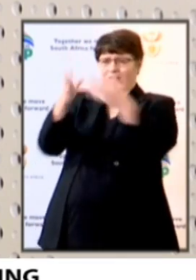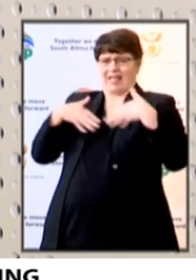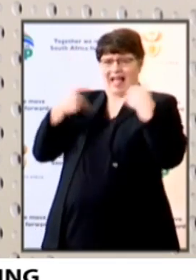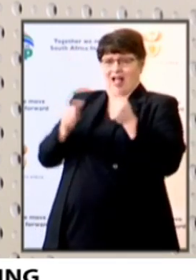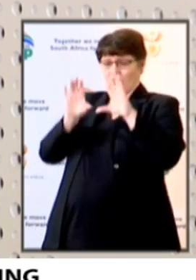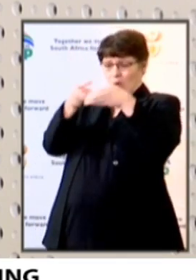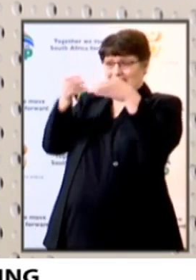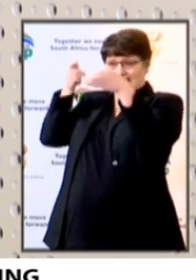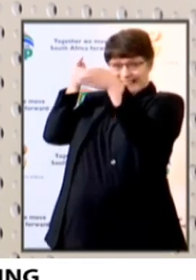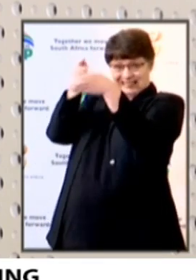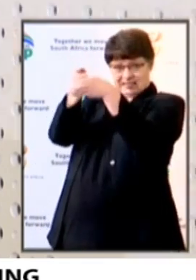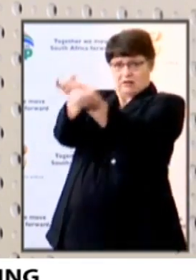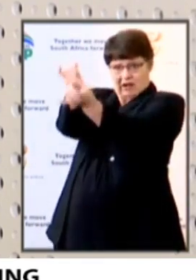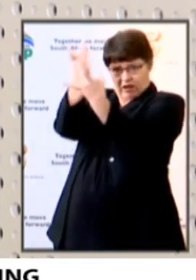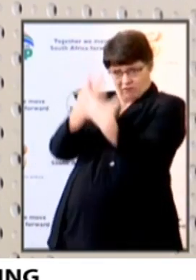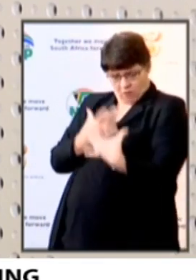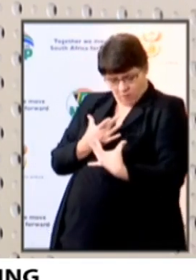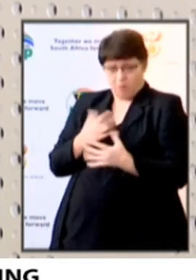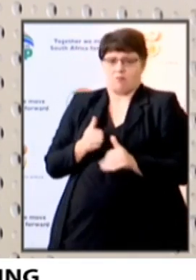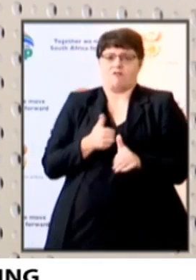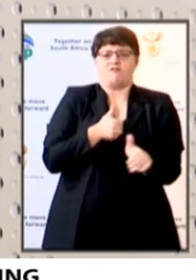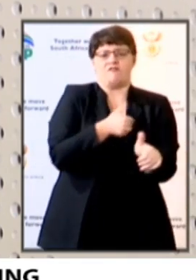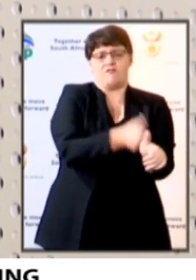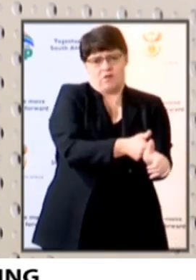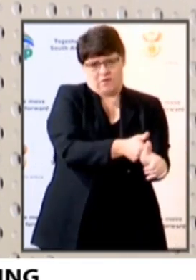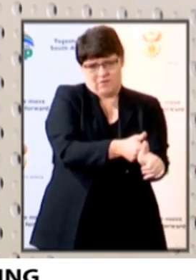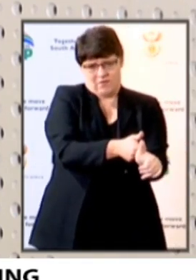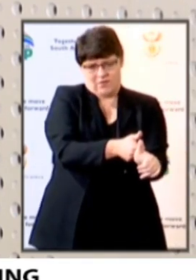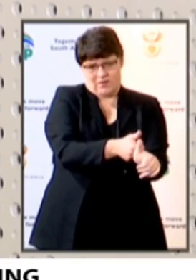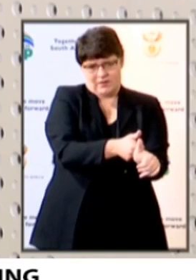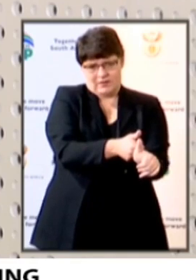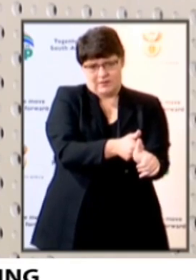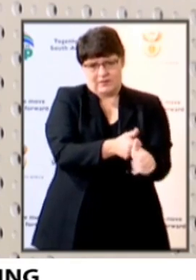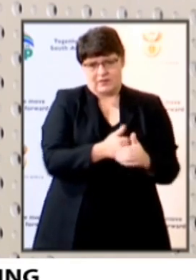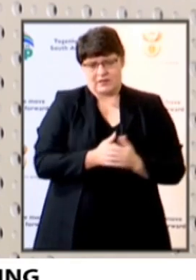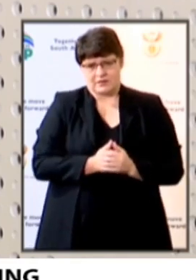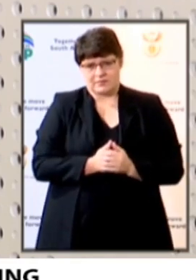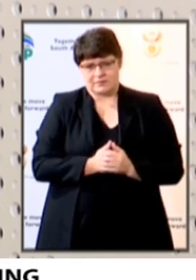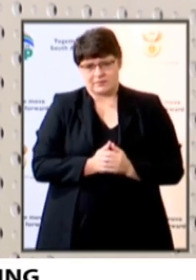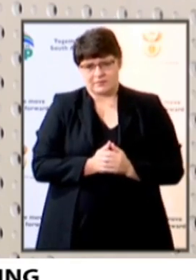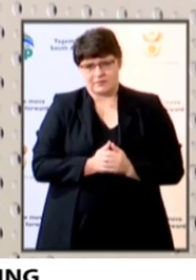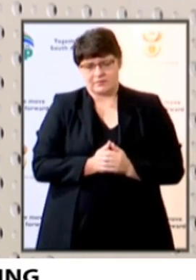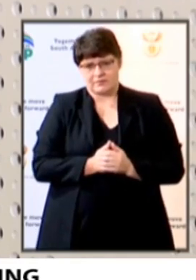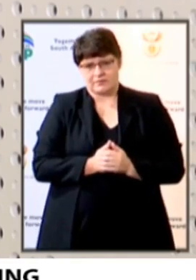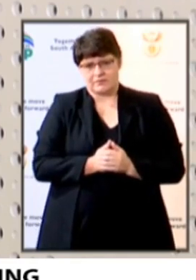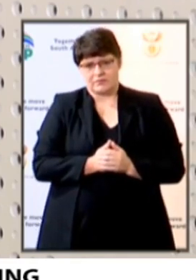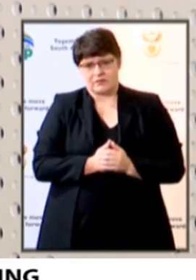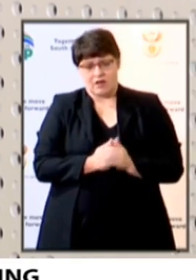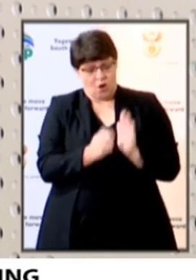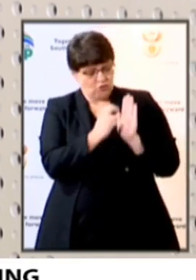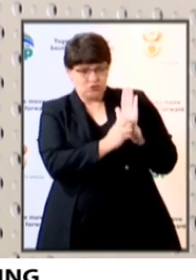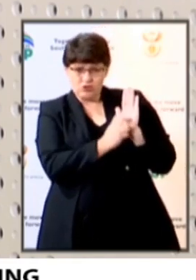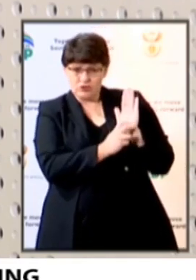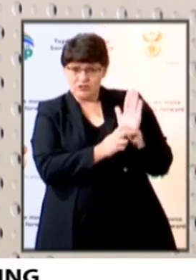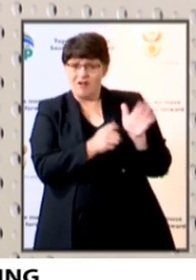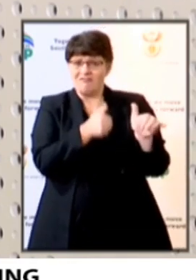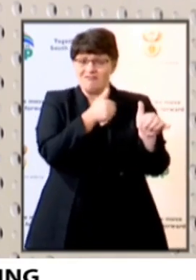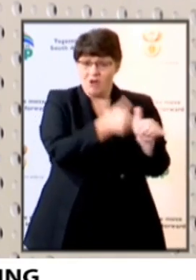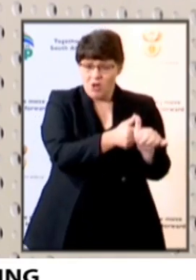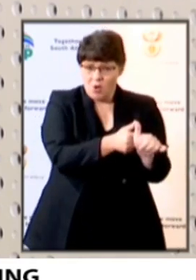don't stick to those, it will not help us, because now we're going to be moving to level